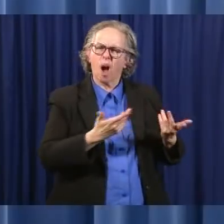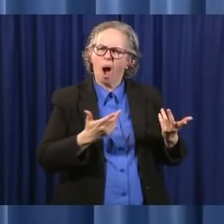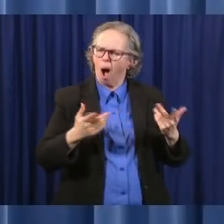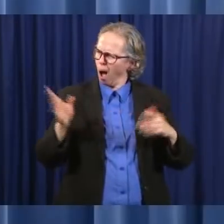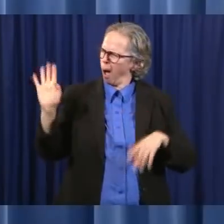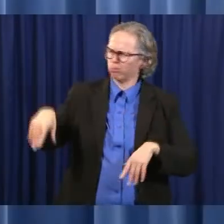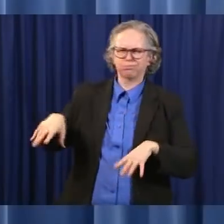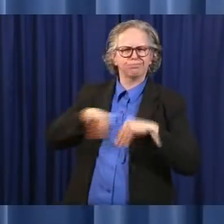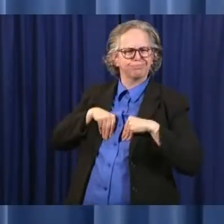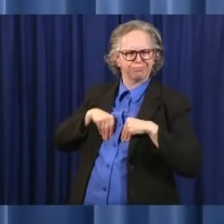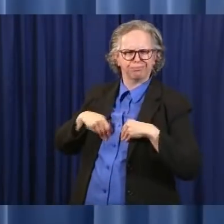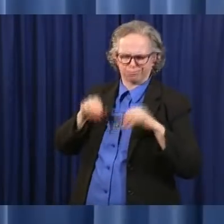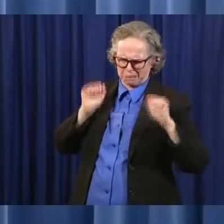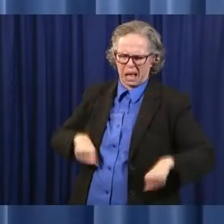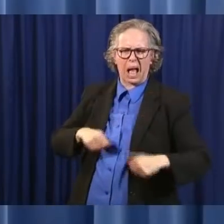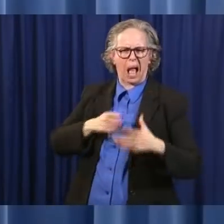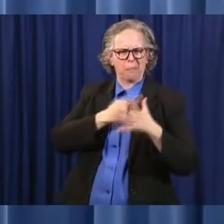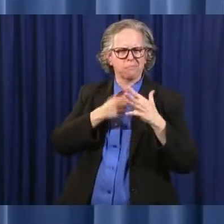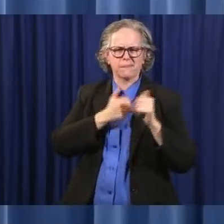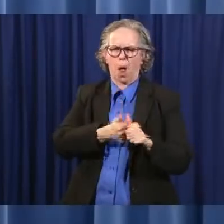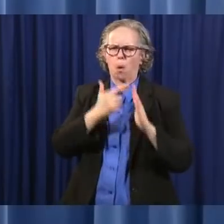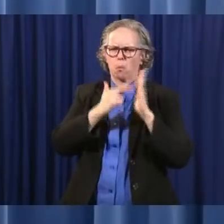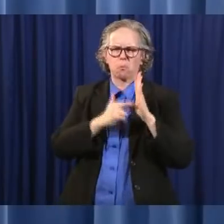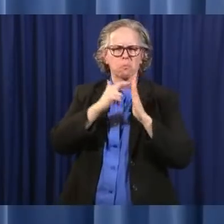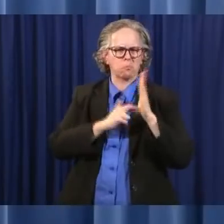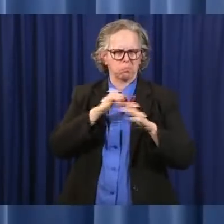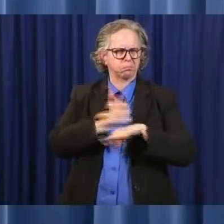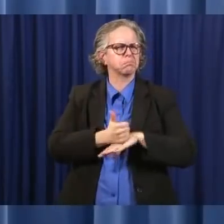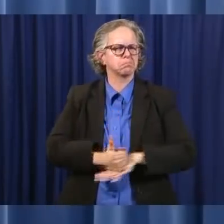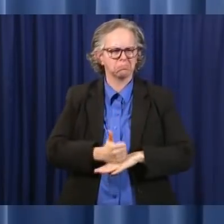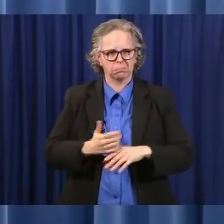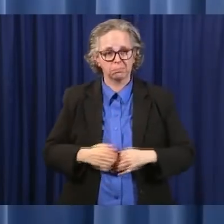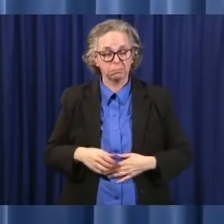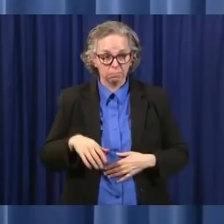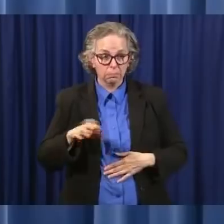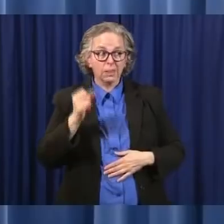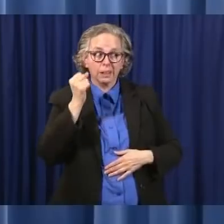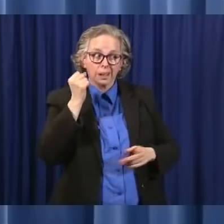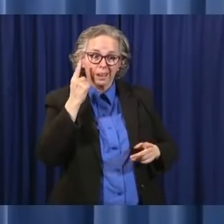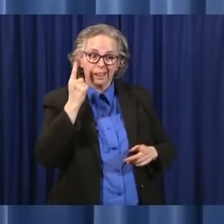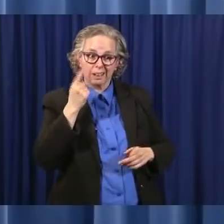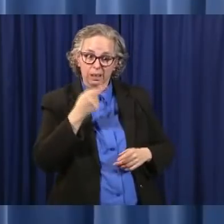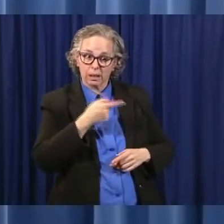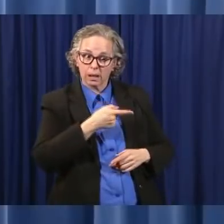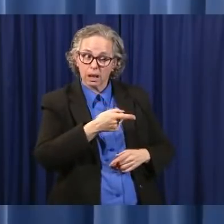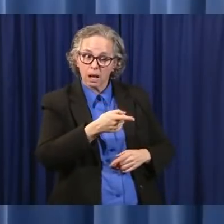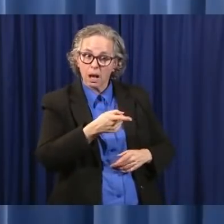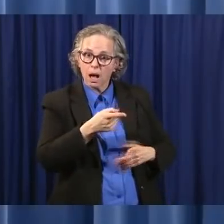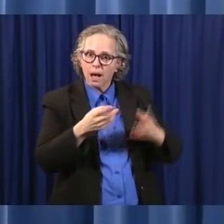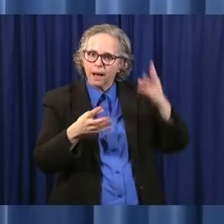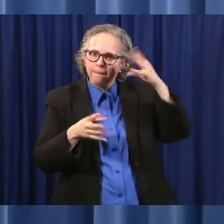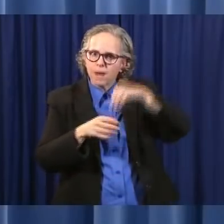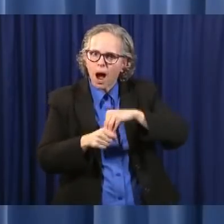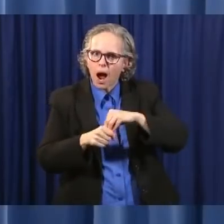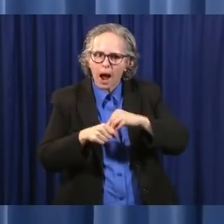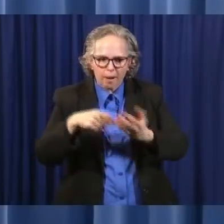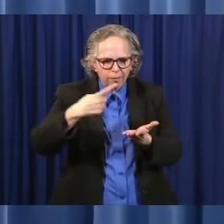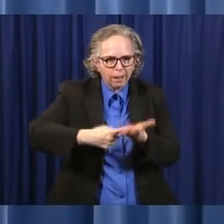said, we can do these. Not only have they said that we can do them, they were part of putting them together. And so I think